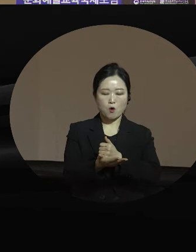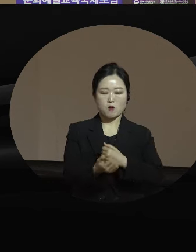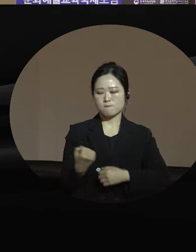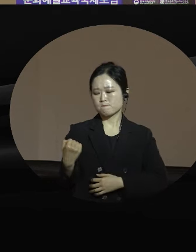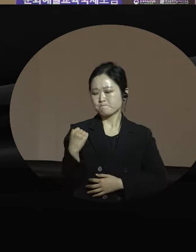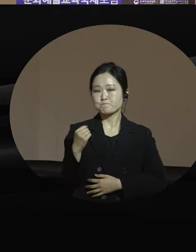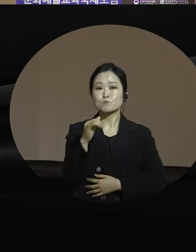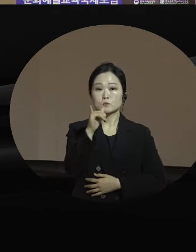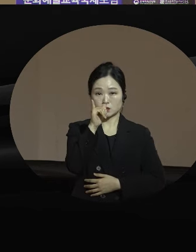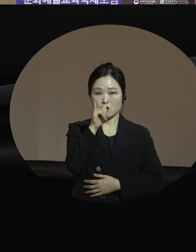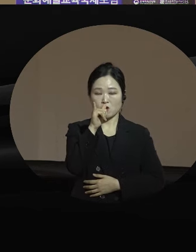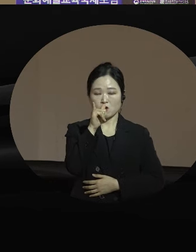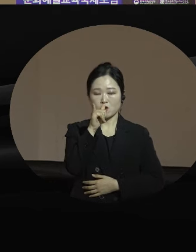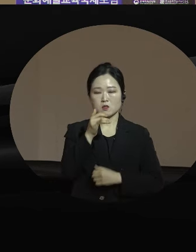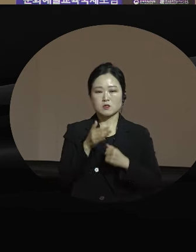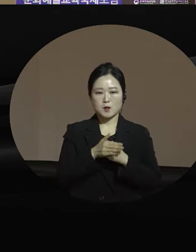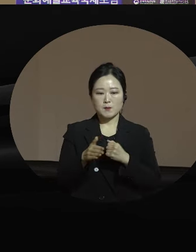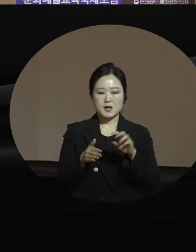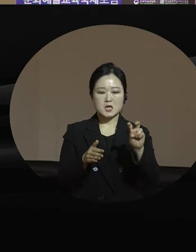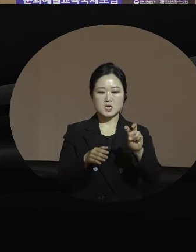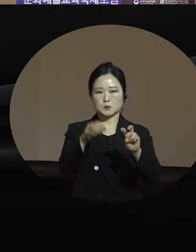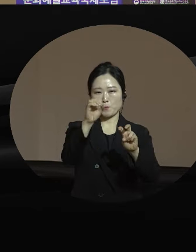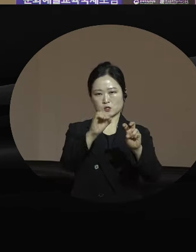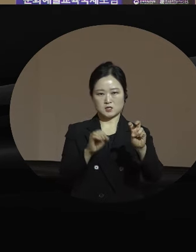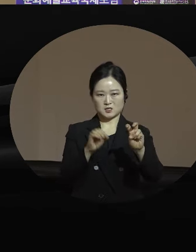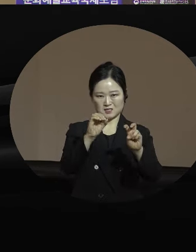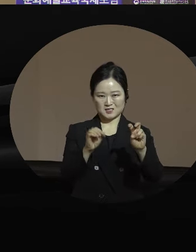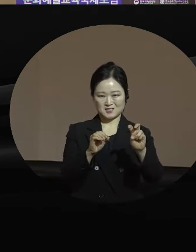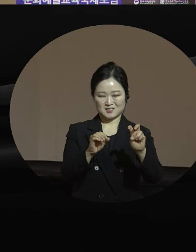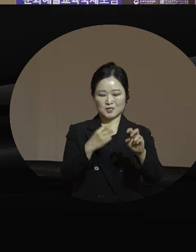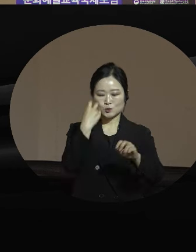successful in policy implementation in those areas.